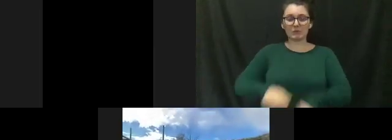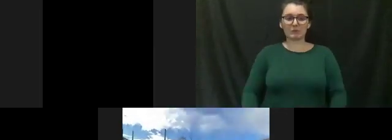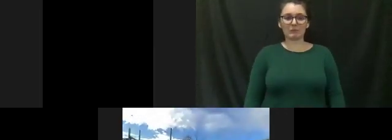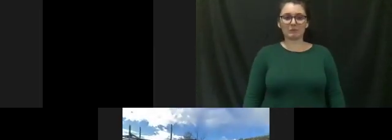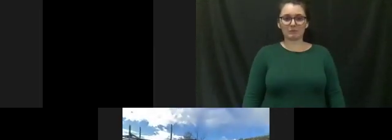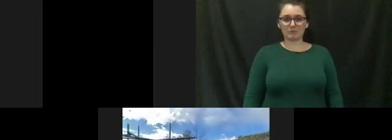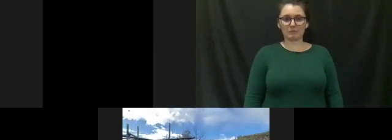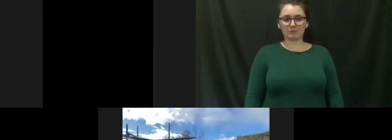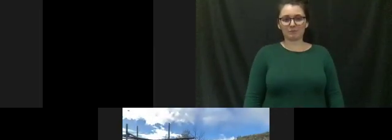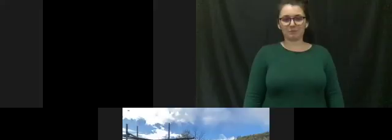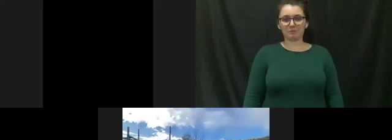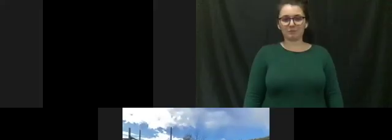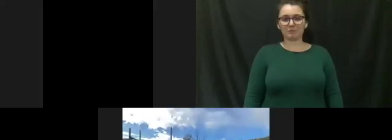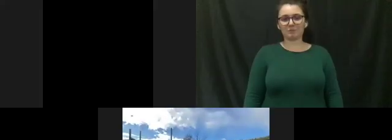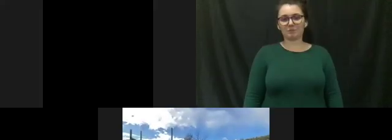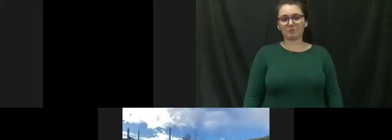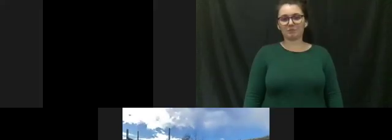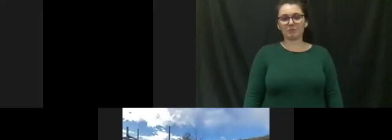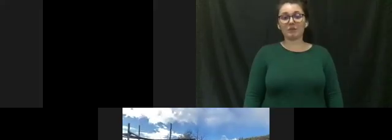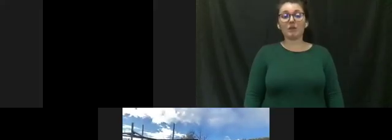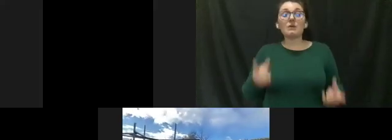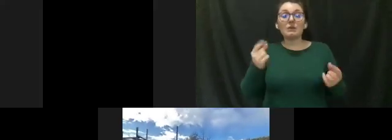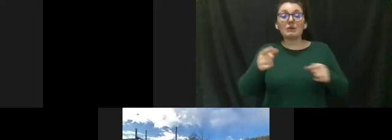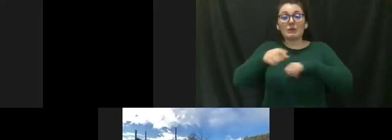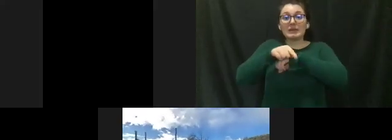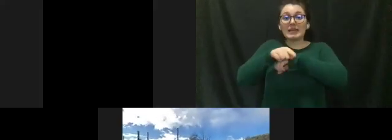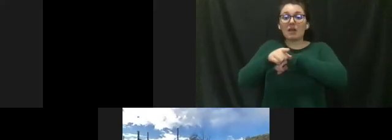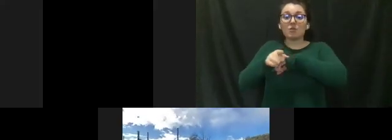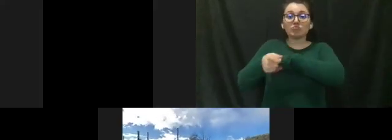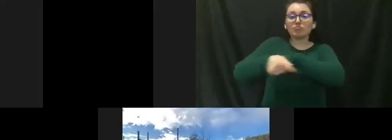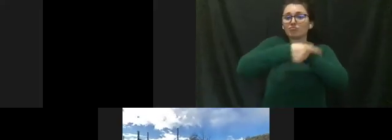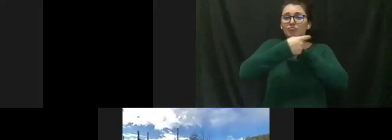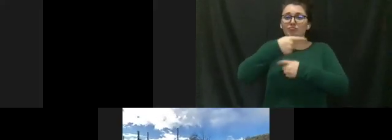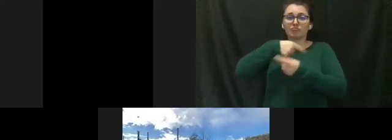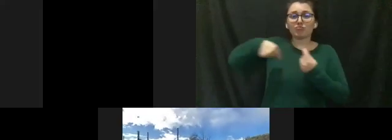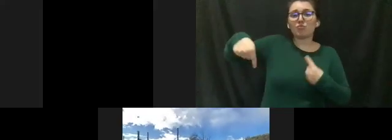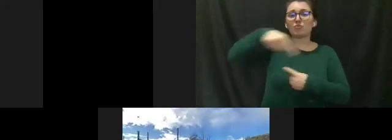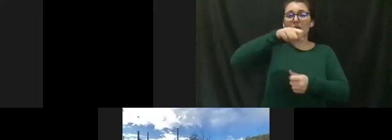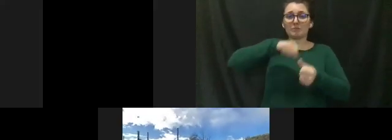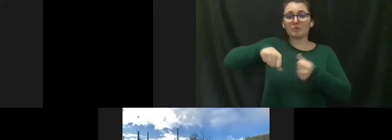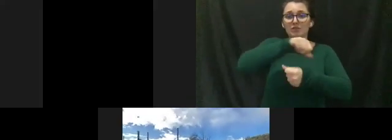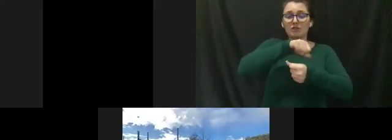tails. And they'll wrap their tails around themselves like a little scarf.